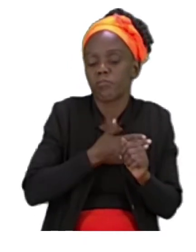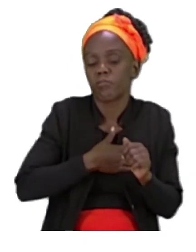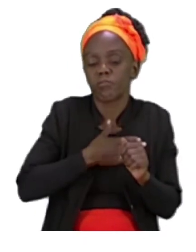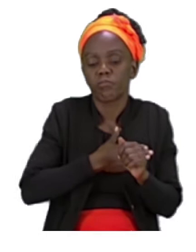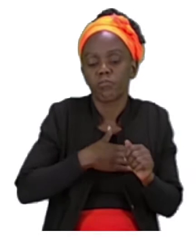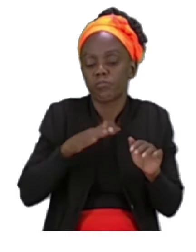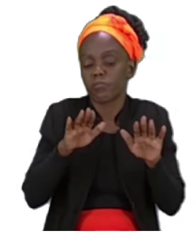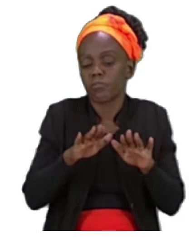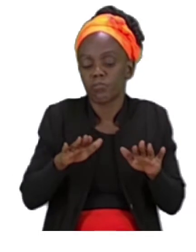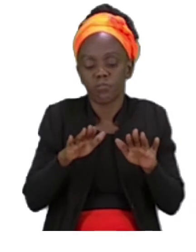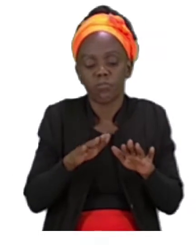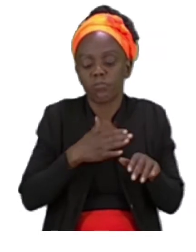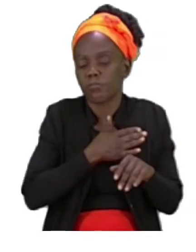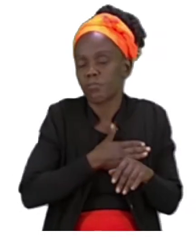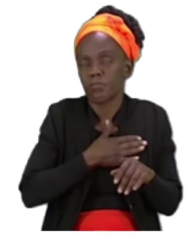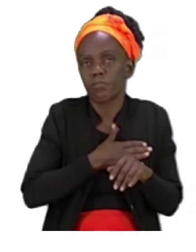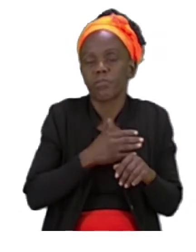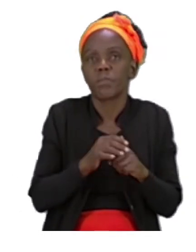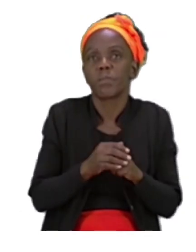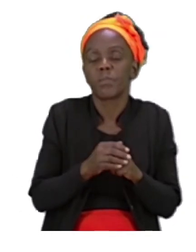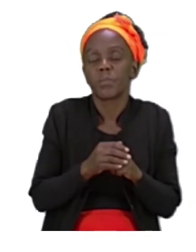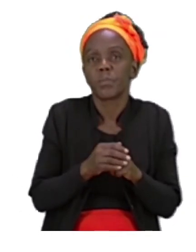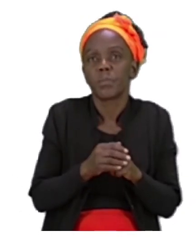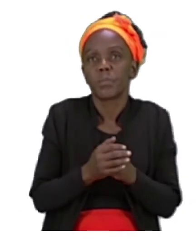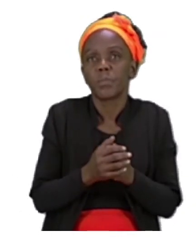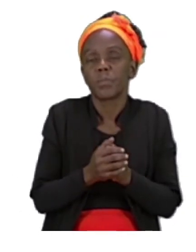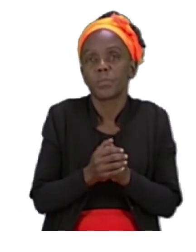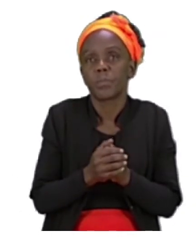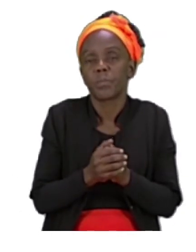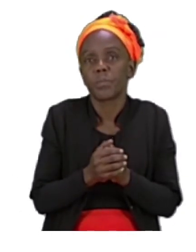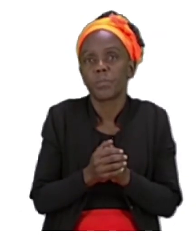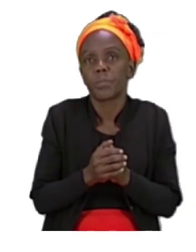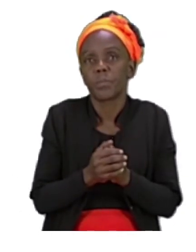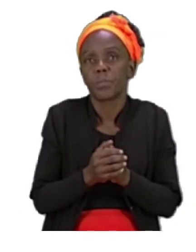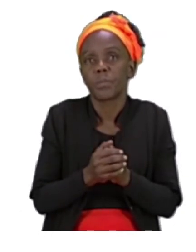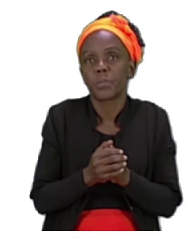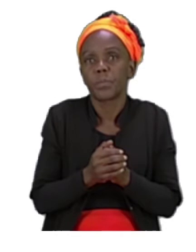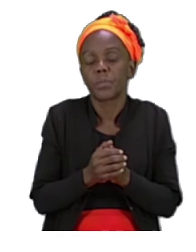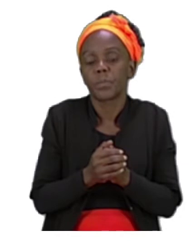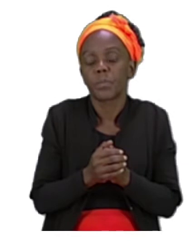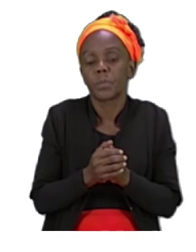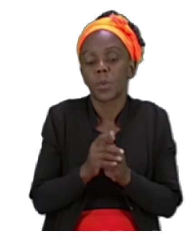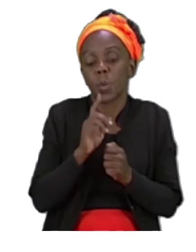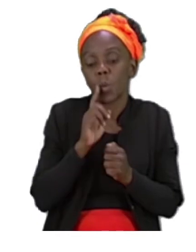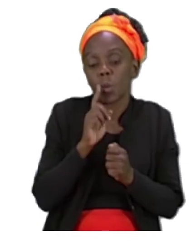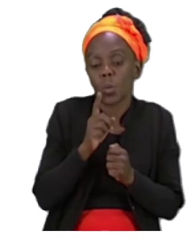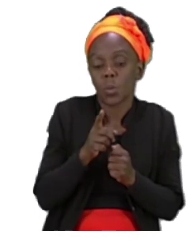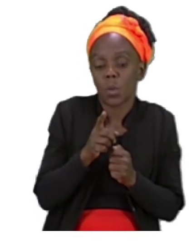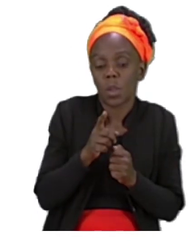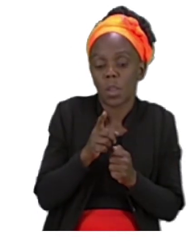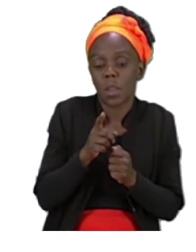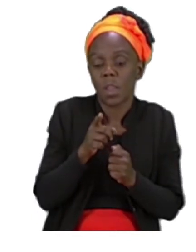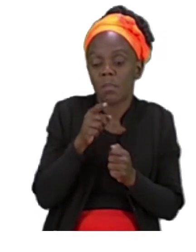say, she likes, and then you tell us the color she likes. In